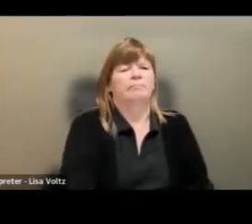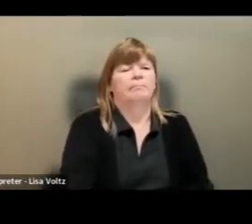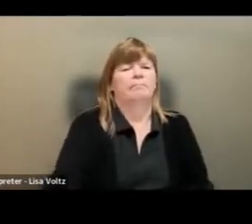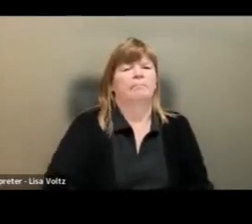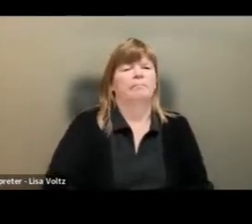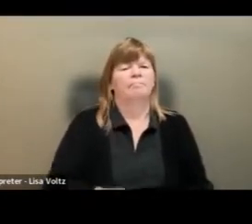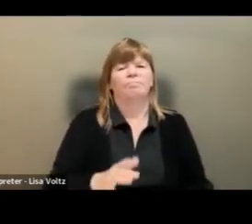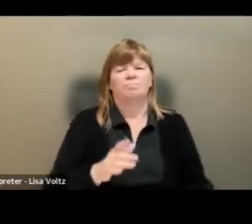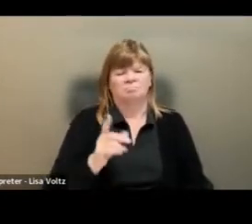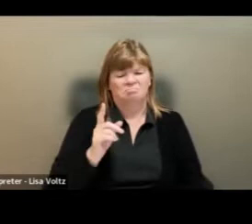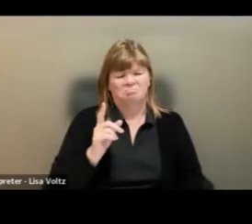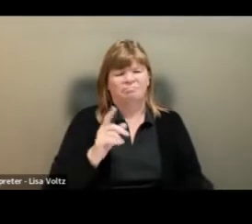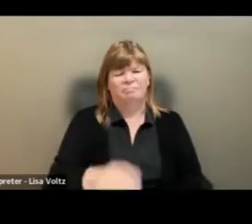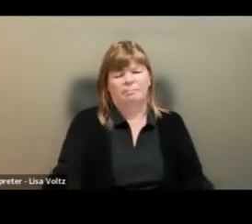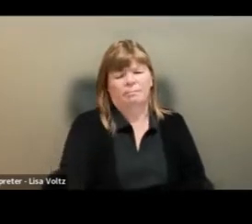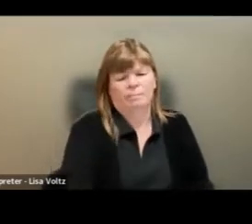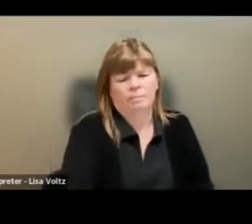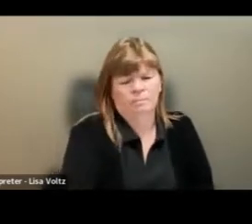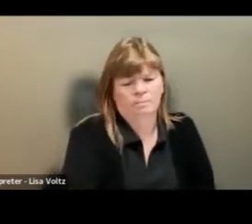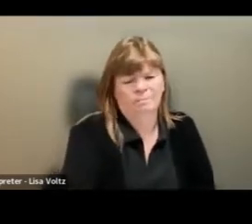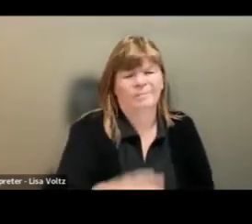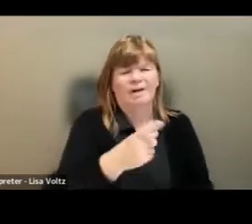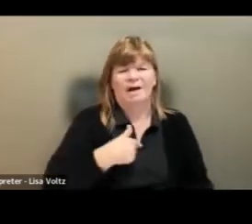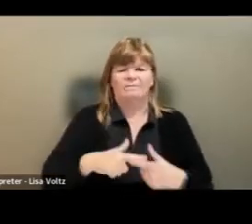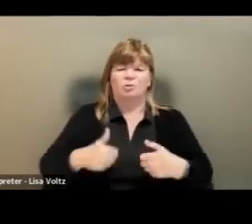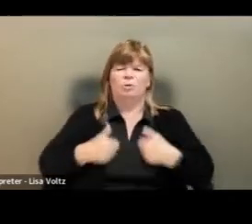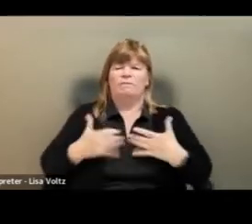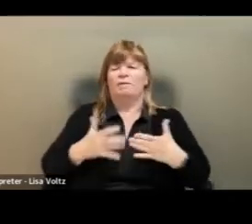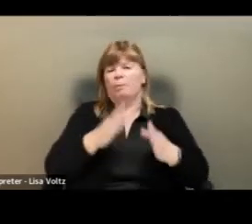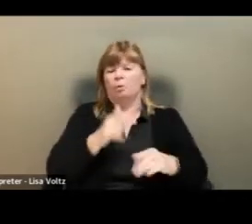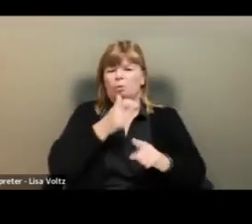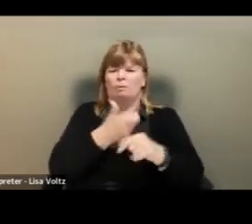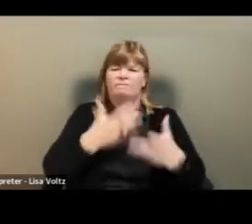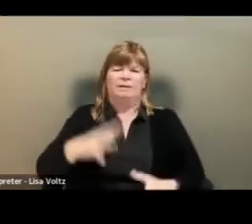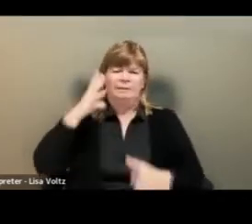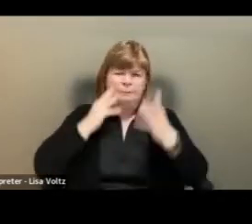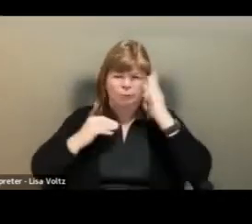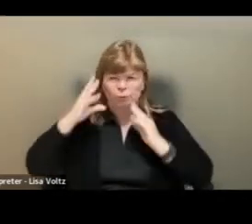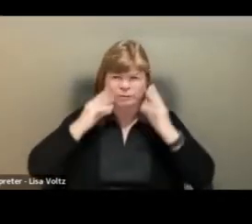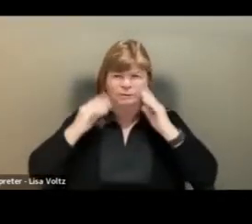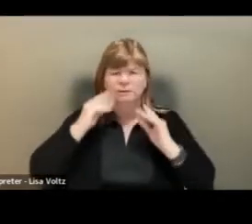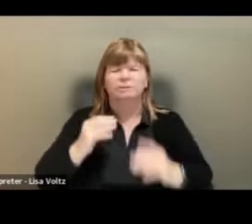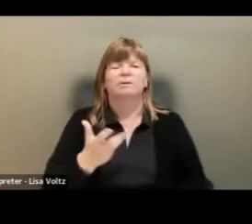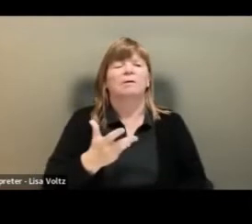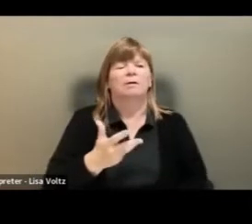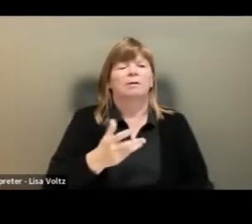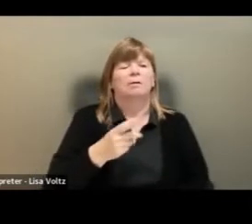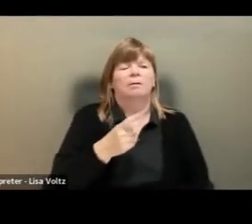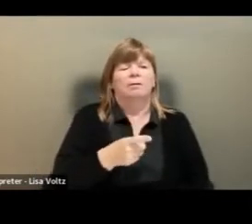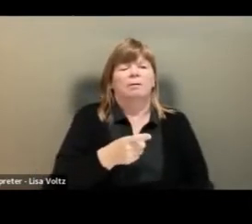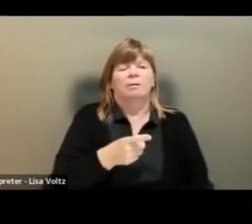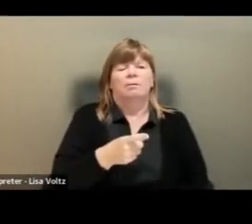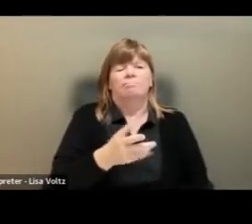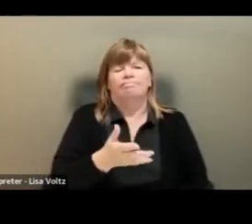we have a survivor, or what I'm learning, a person with lived experience is another terminology with